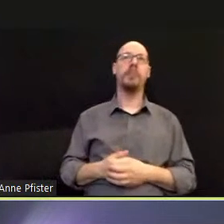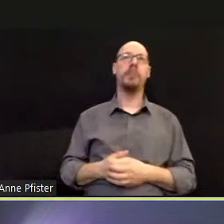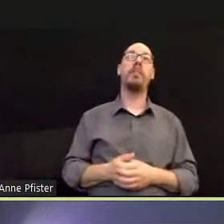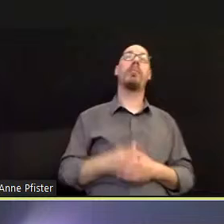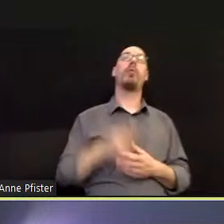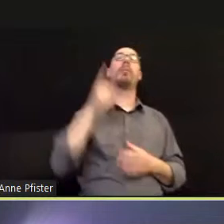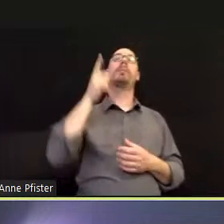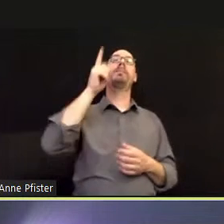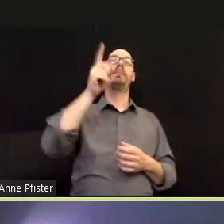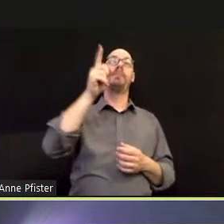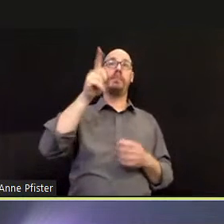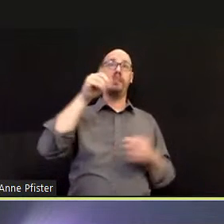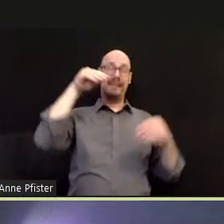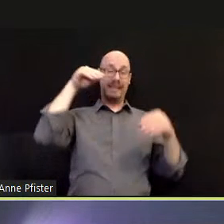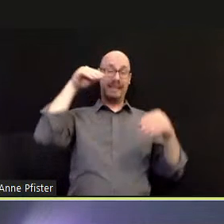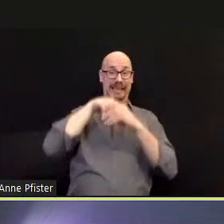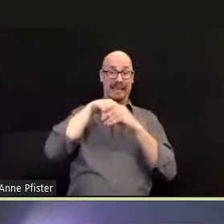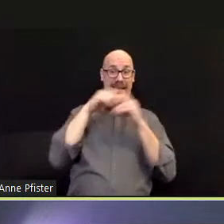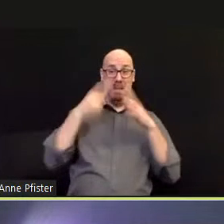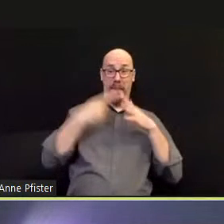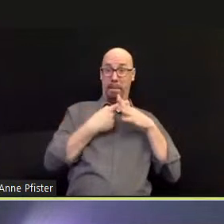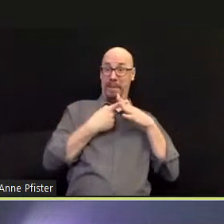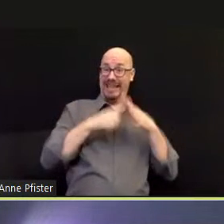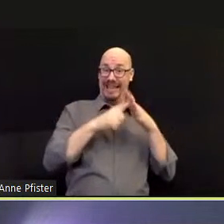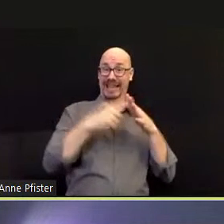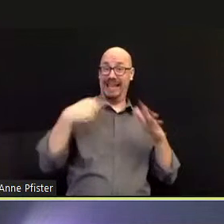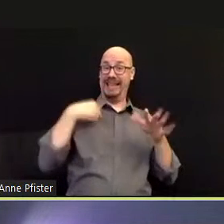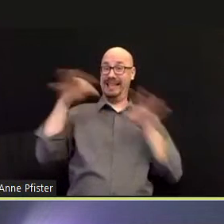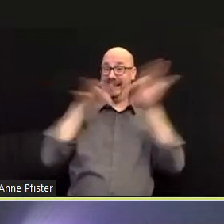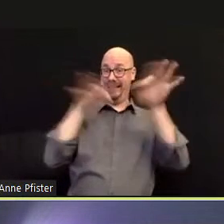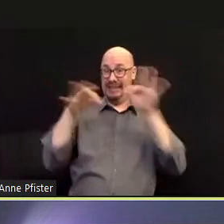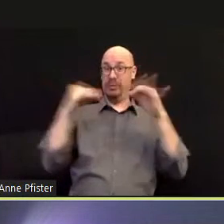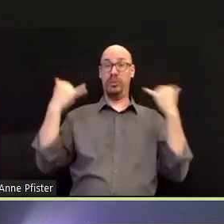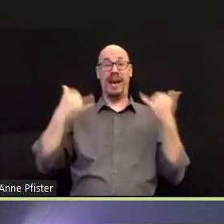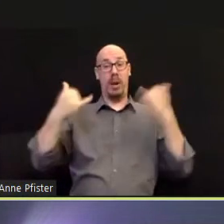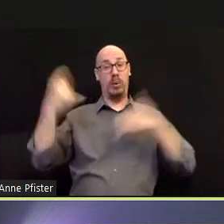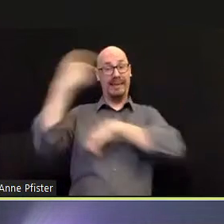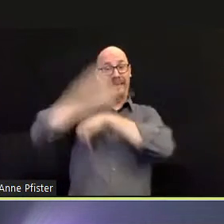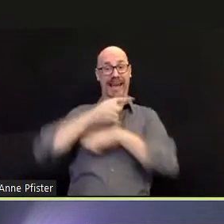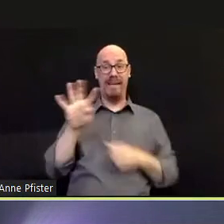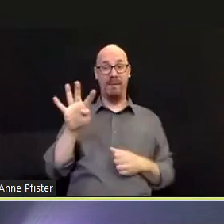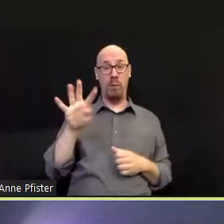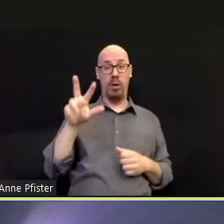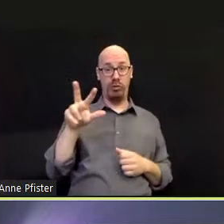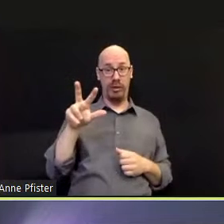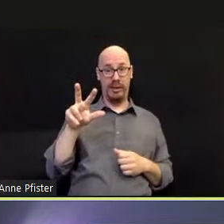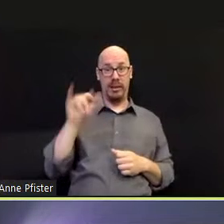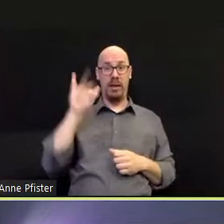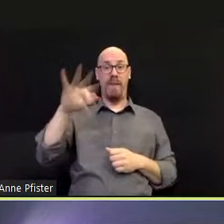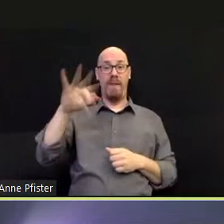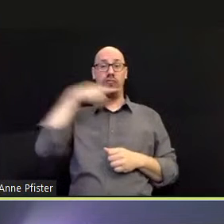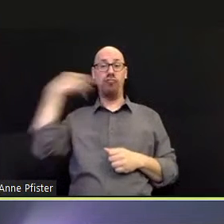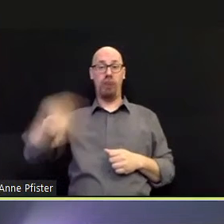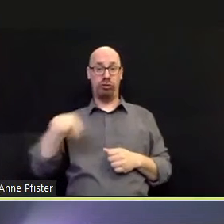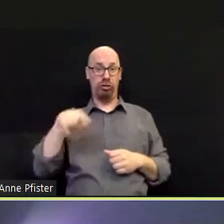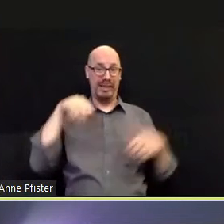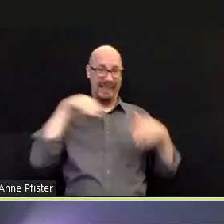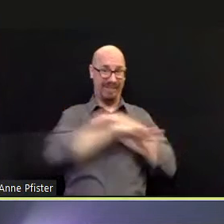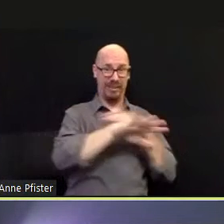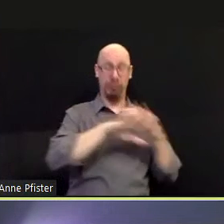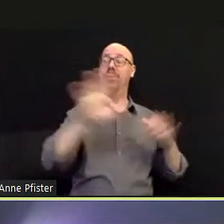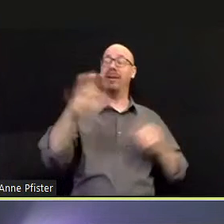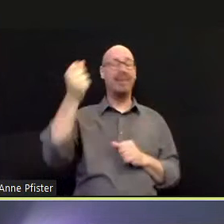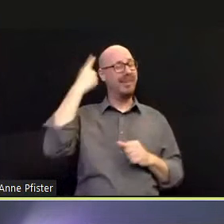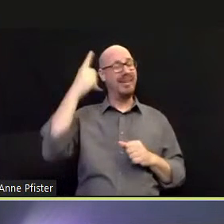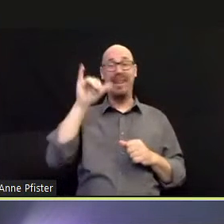At the start, I said that it is day 43 of the Russian invasion, but in fact, as many of you know, this conflict has